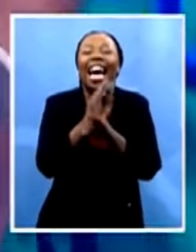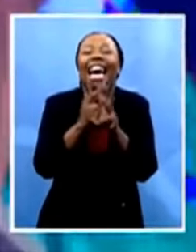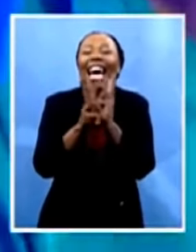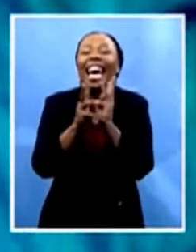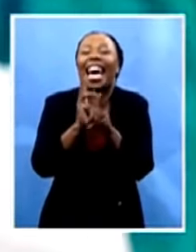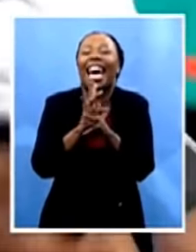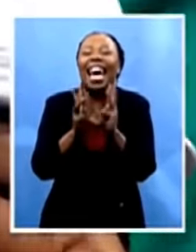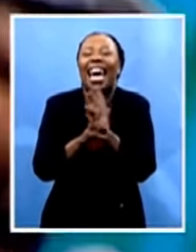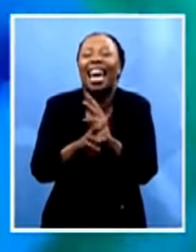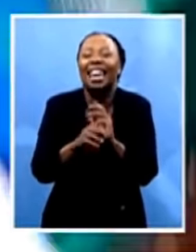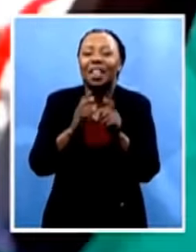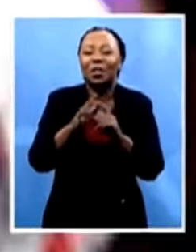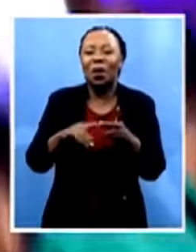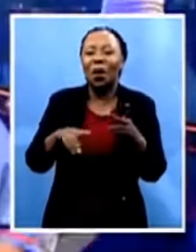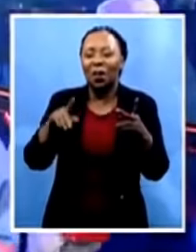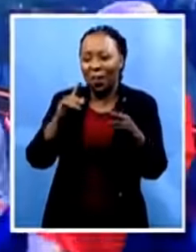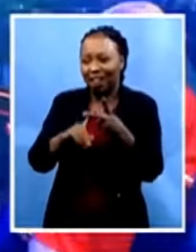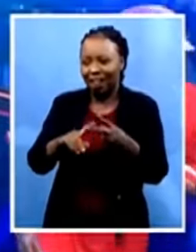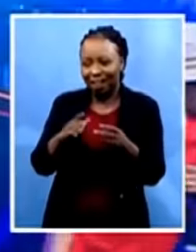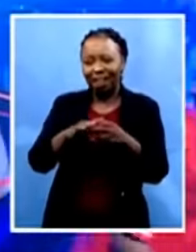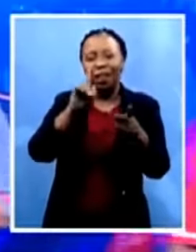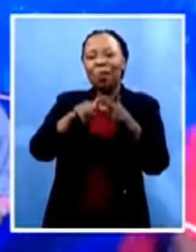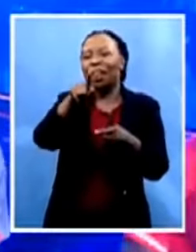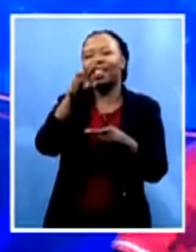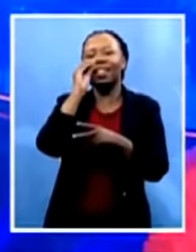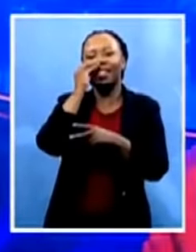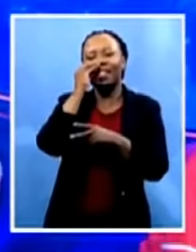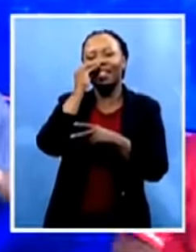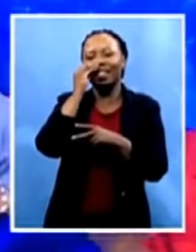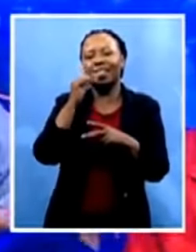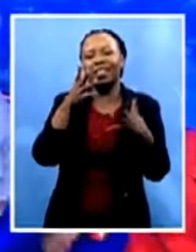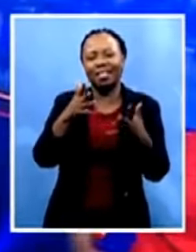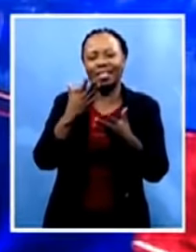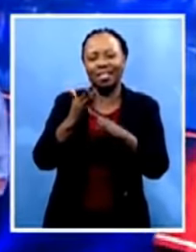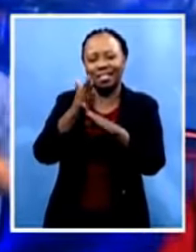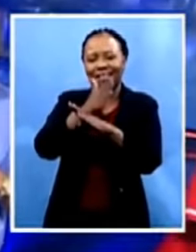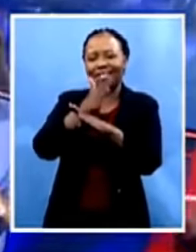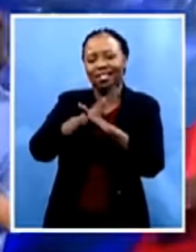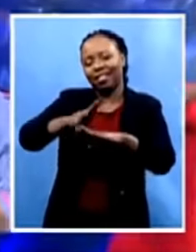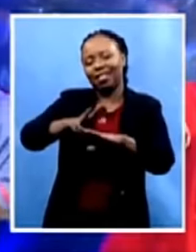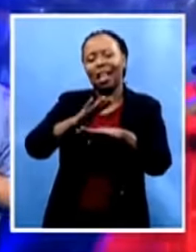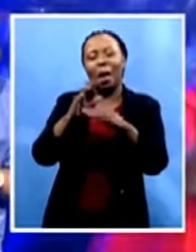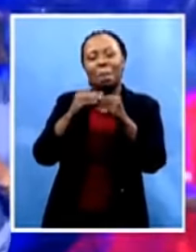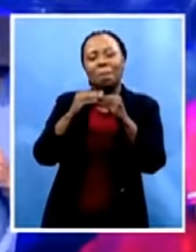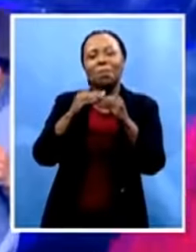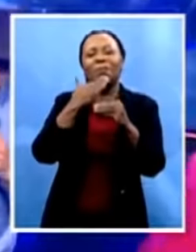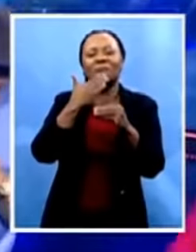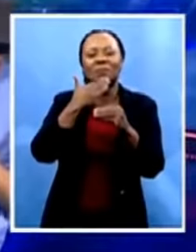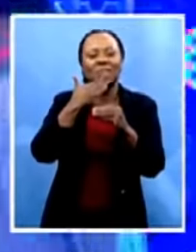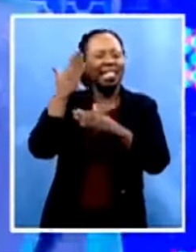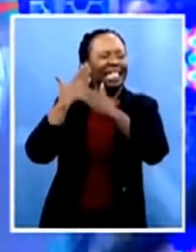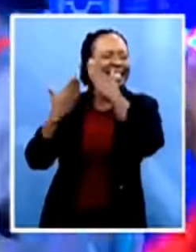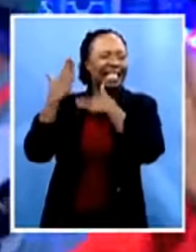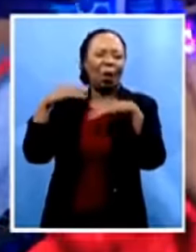We've got breaking news on our watch this morning. Co-director and fifth member of the legendary group Thrompies, Emmanuel